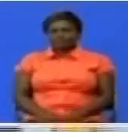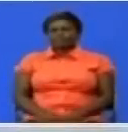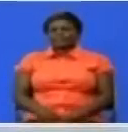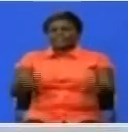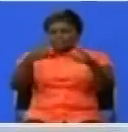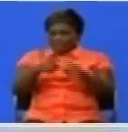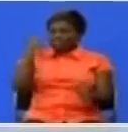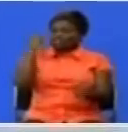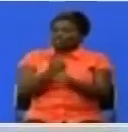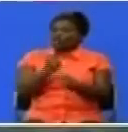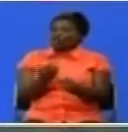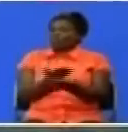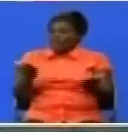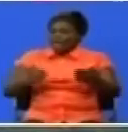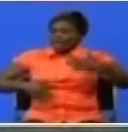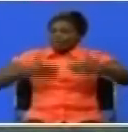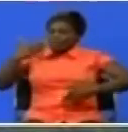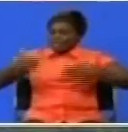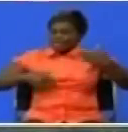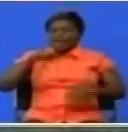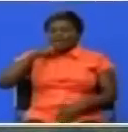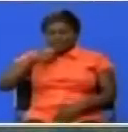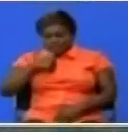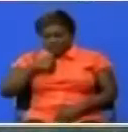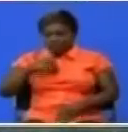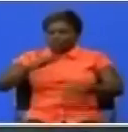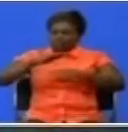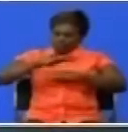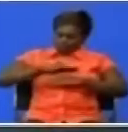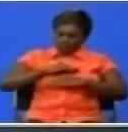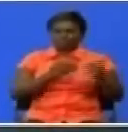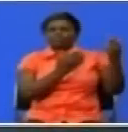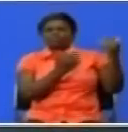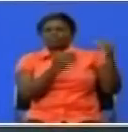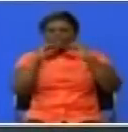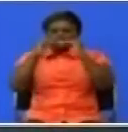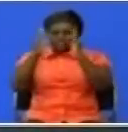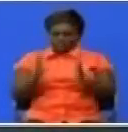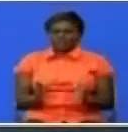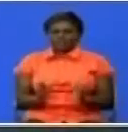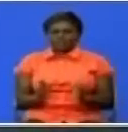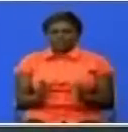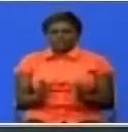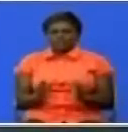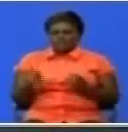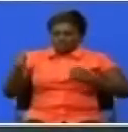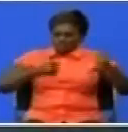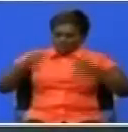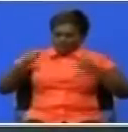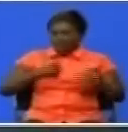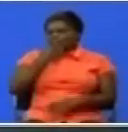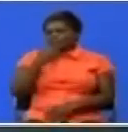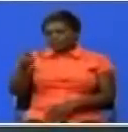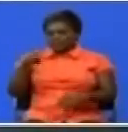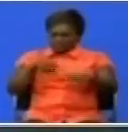Hata hivyo kibarua sasa ni kwa wachezaji wapya kumridhisha mkufunzi mkuu Frank Natala. Jacob Kelly and Agwanda, and they can